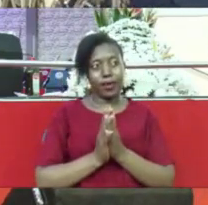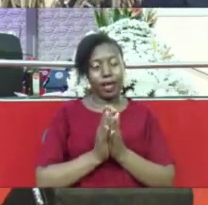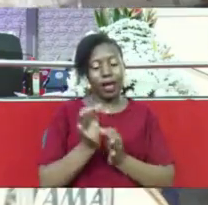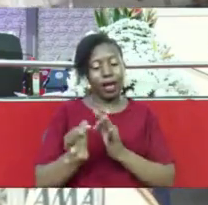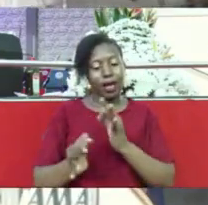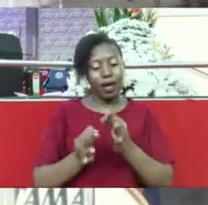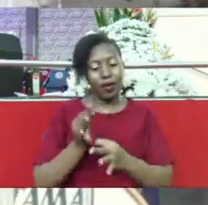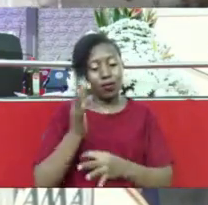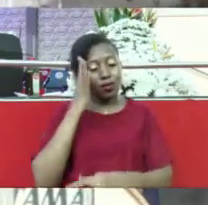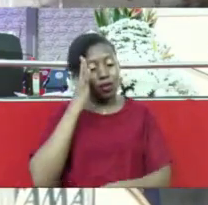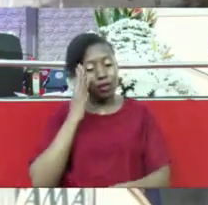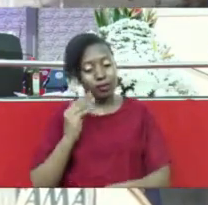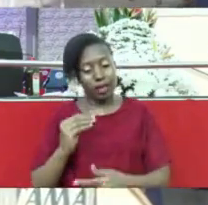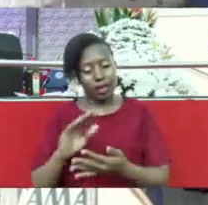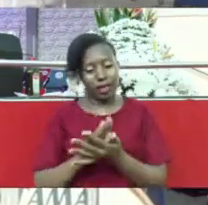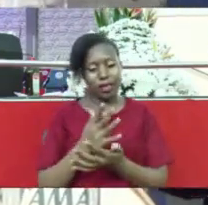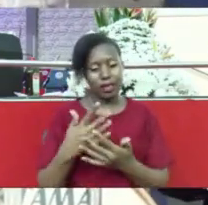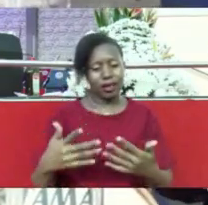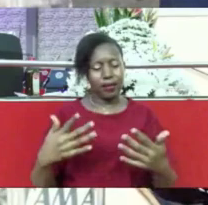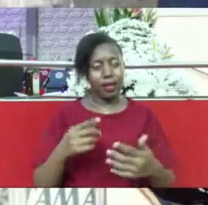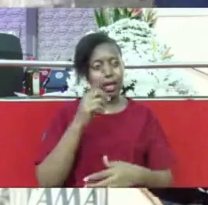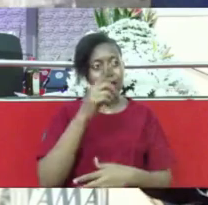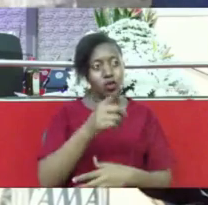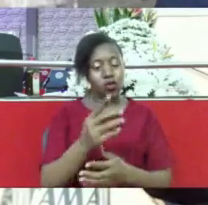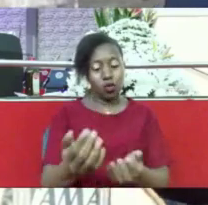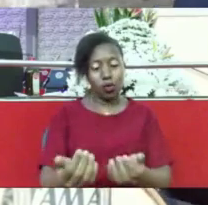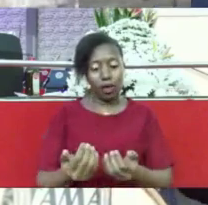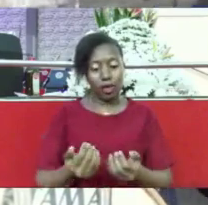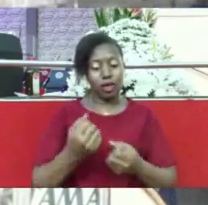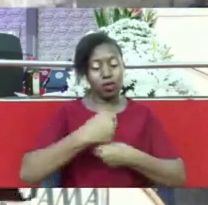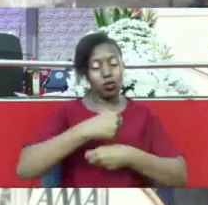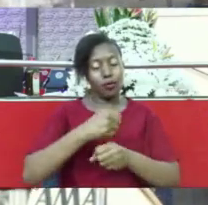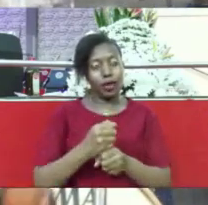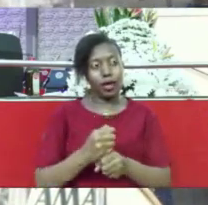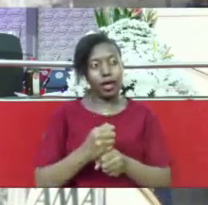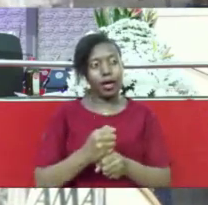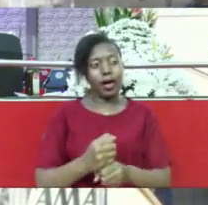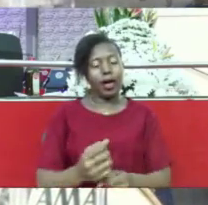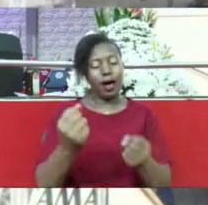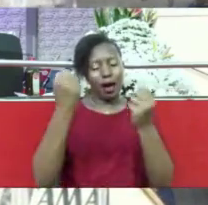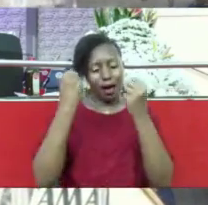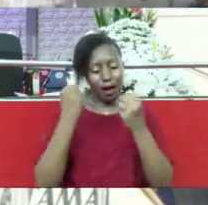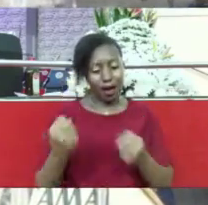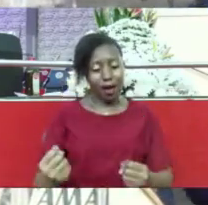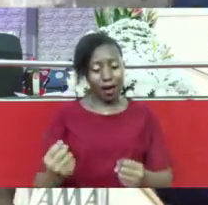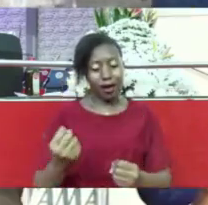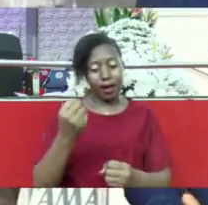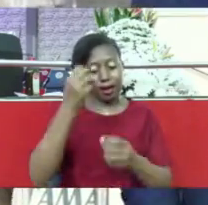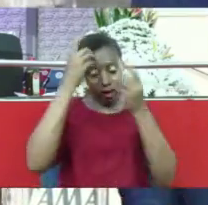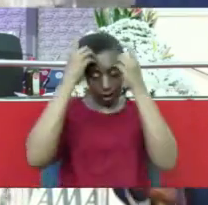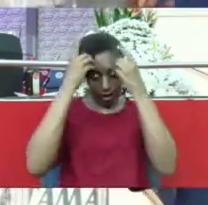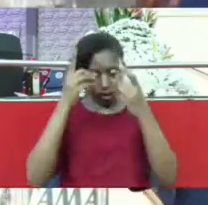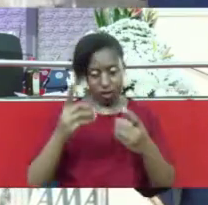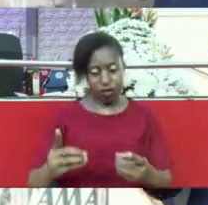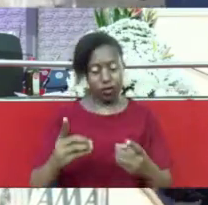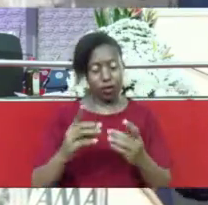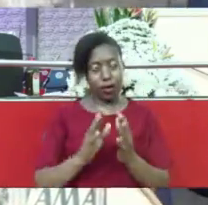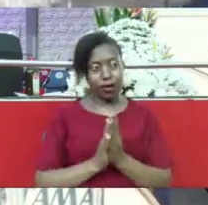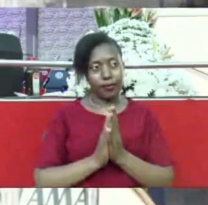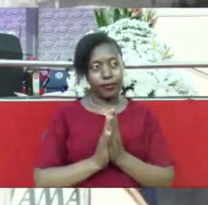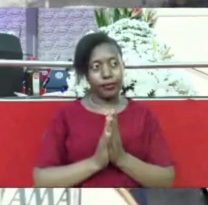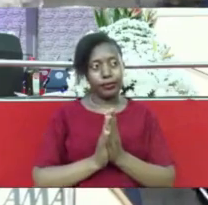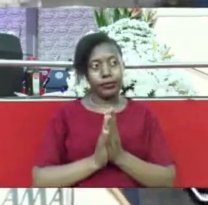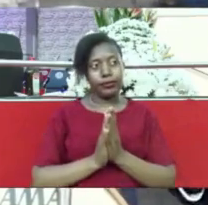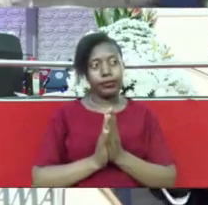by something that you need to make a decision and a hard decision. Kama umekutana kitu ambacho inafaa ufanye uamuzi wa